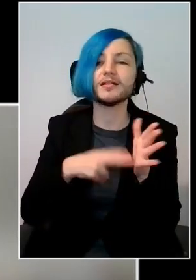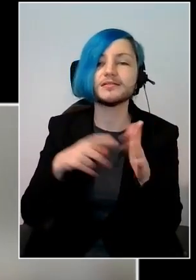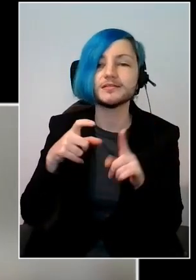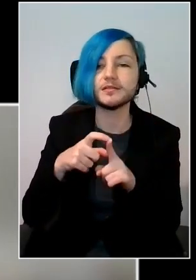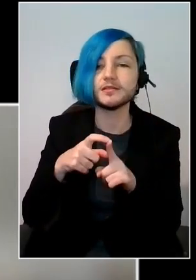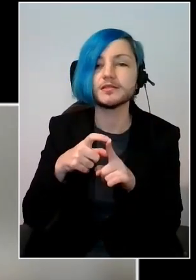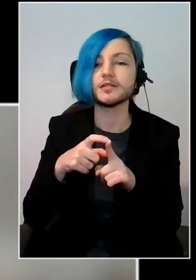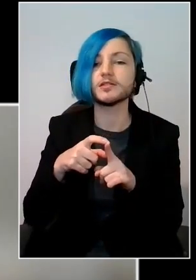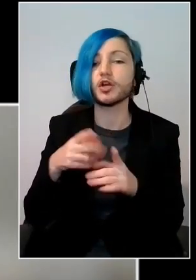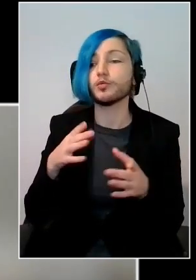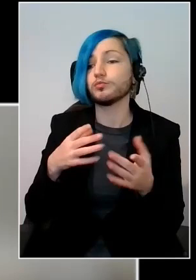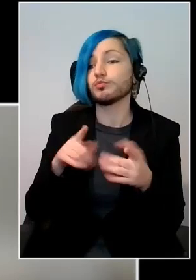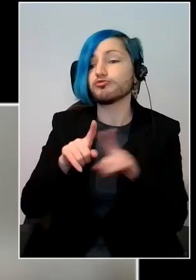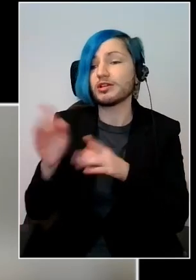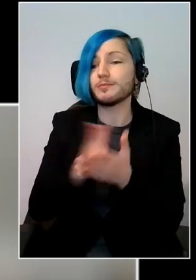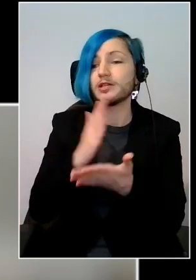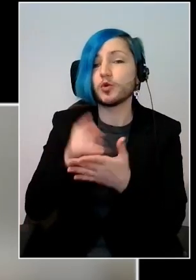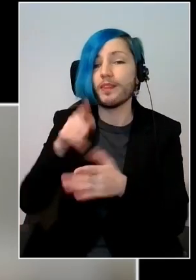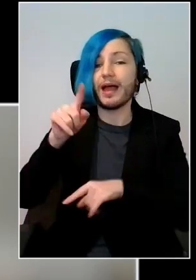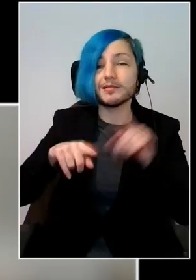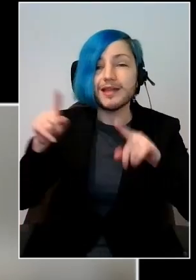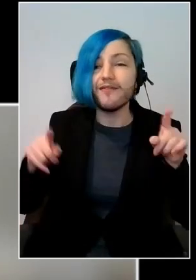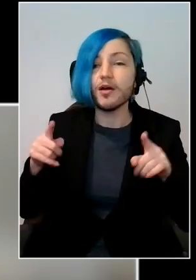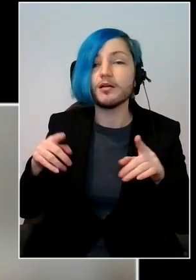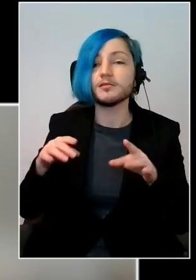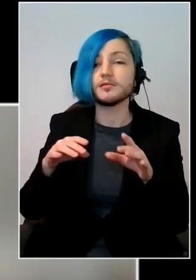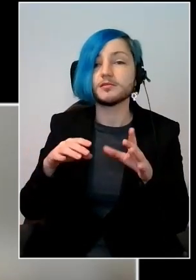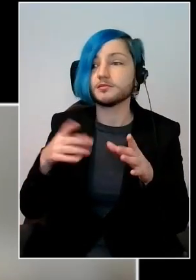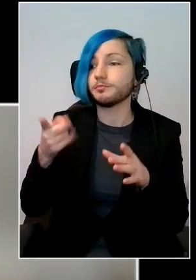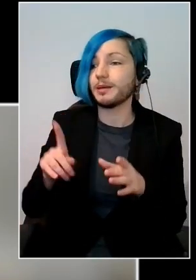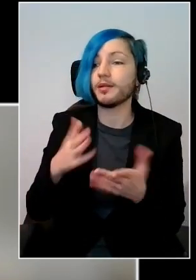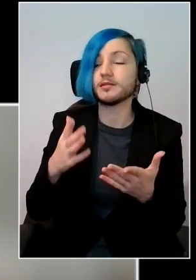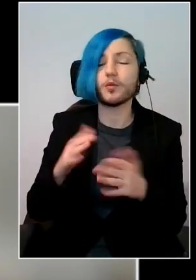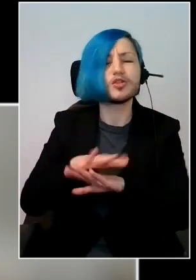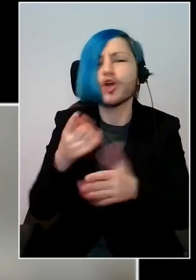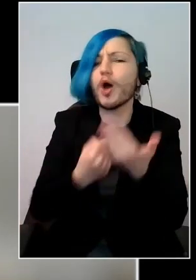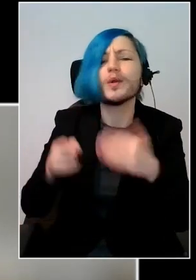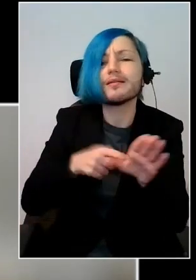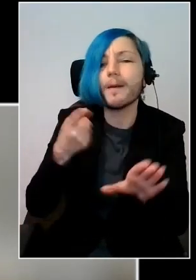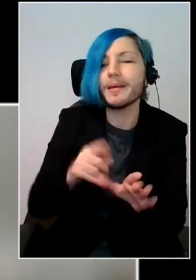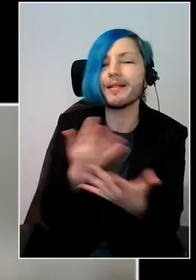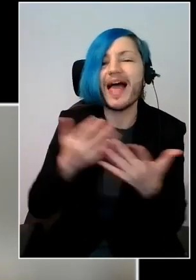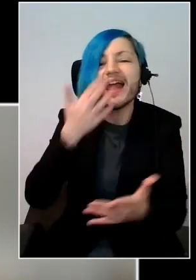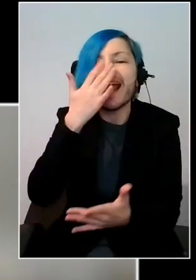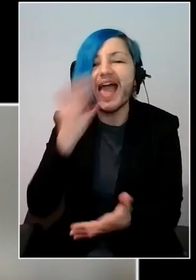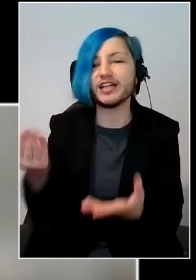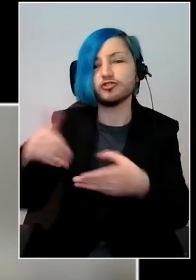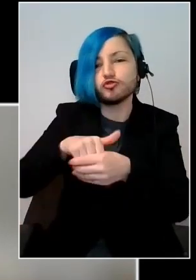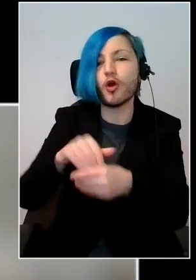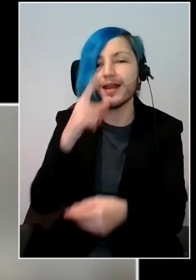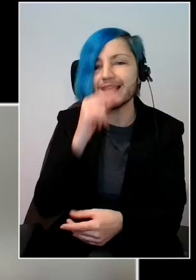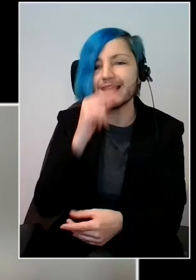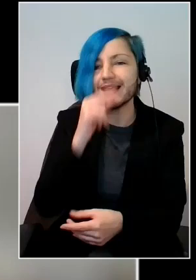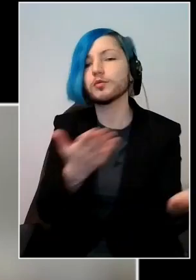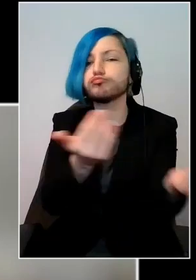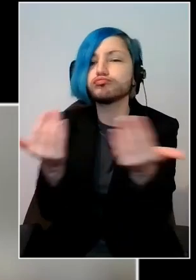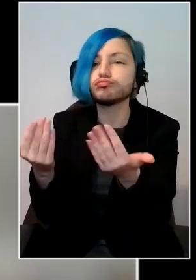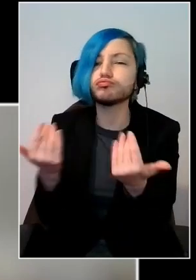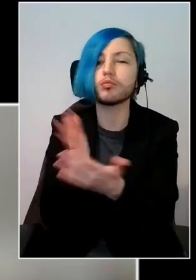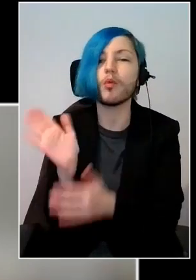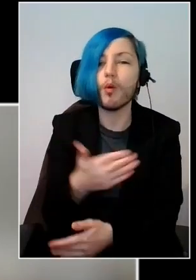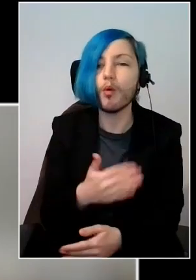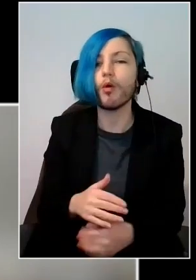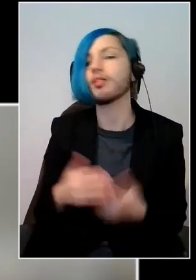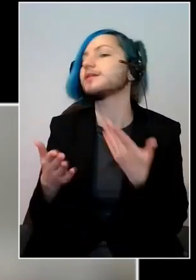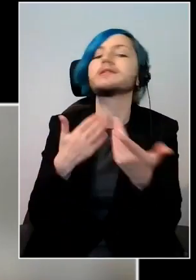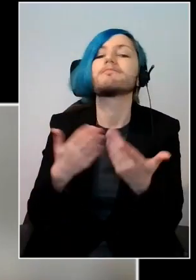population. As we've said before, it's not just young people, it's any age can come into our organisation. We welcome anybody, no matter what